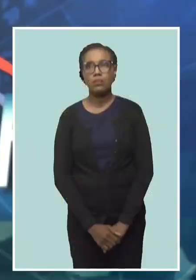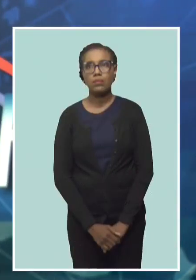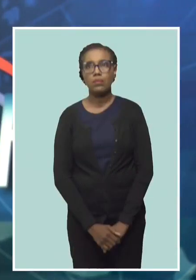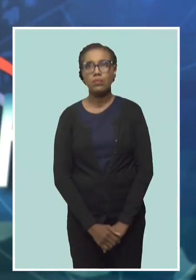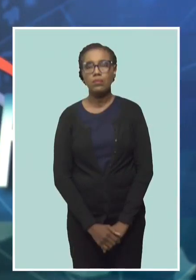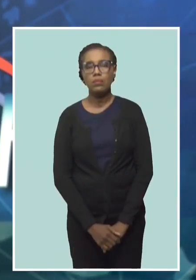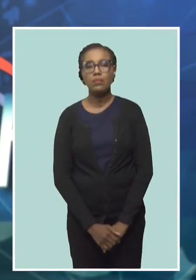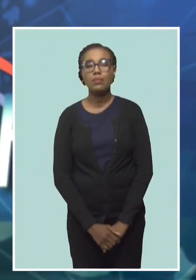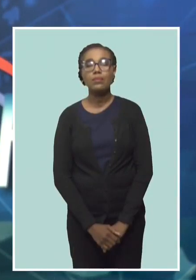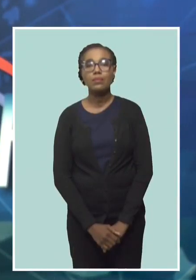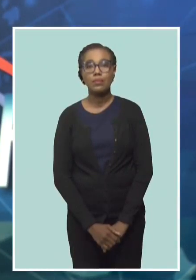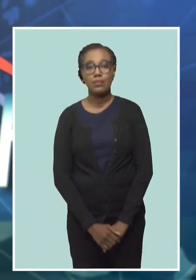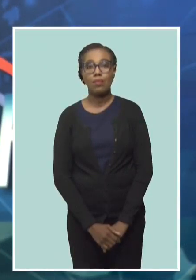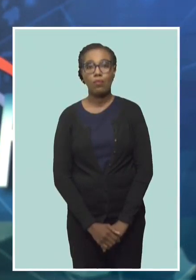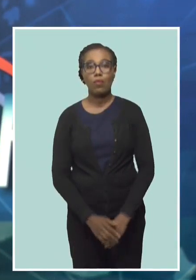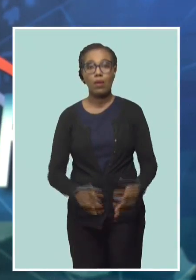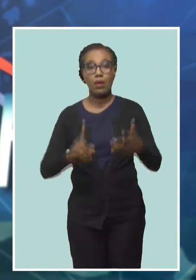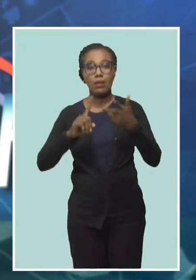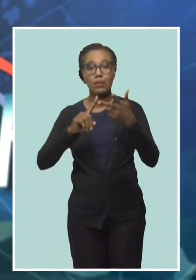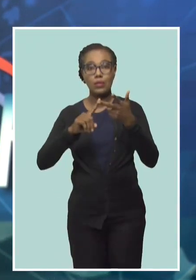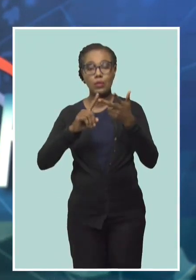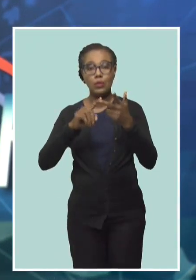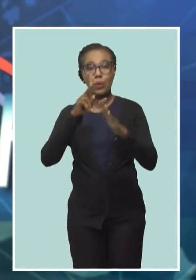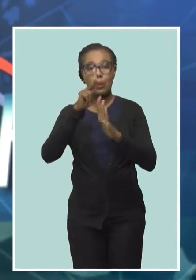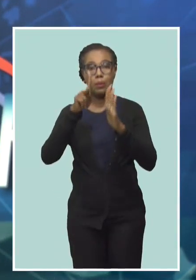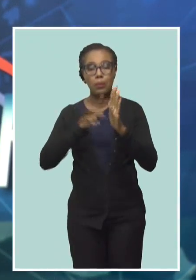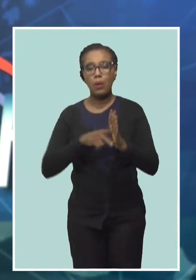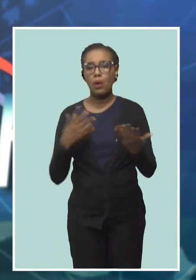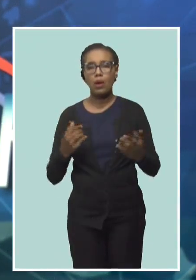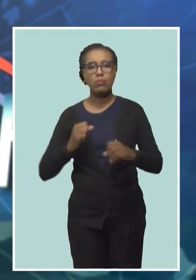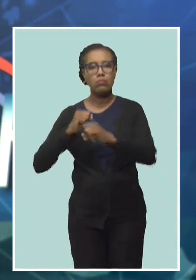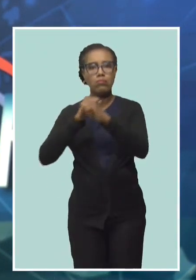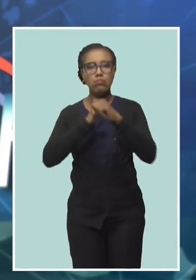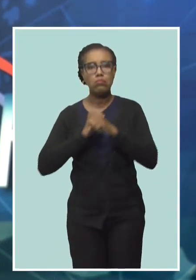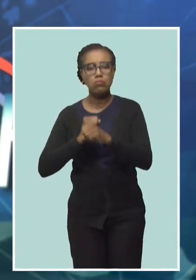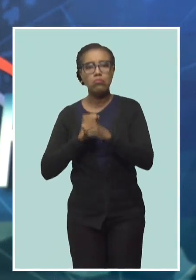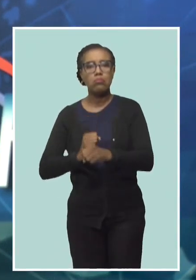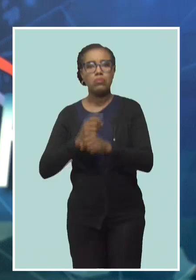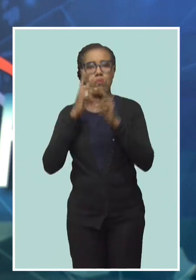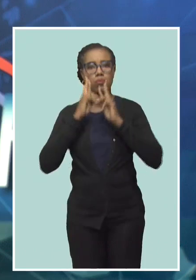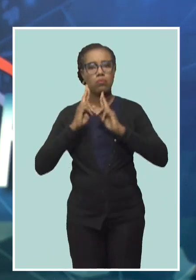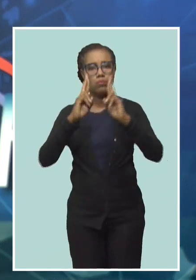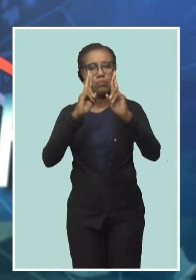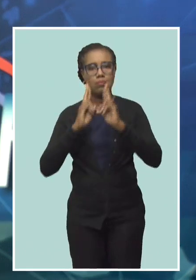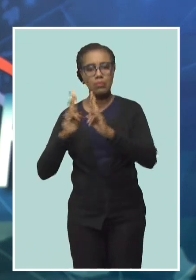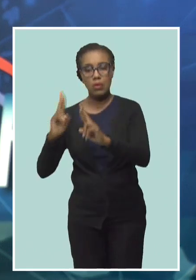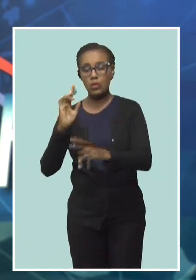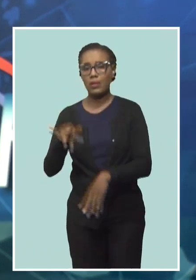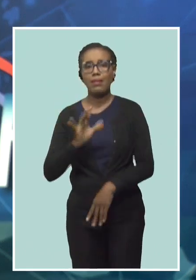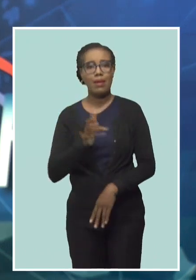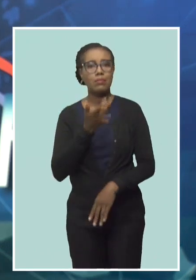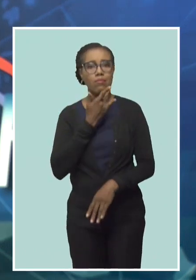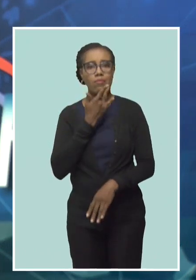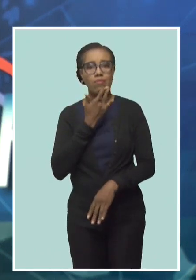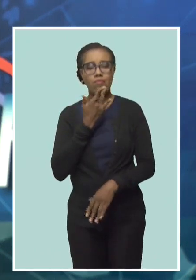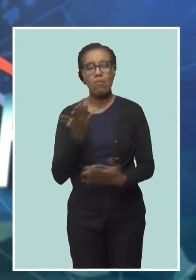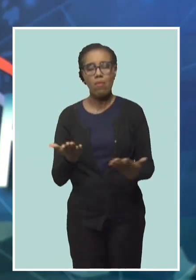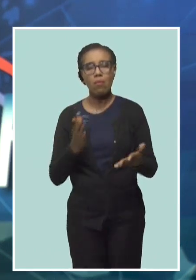them. The third principle is called Agents of Respect and is one the Prime Minister admits is